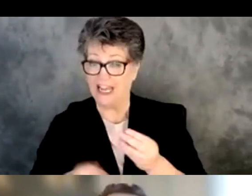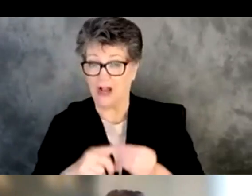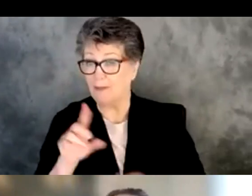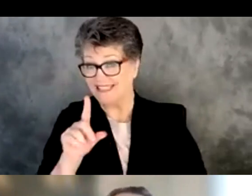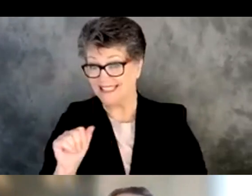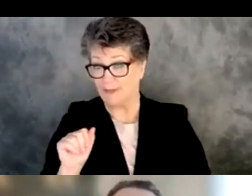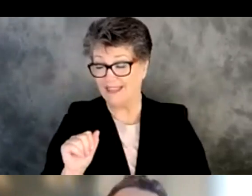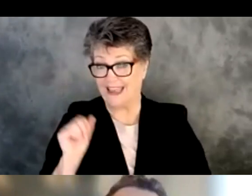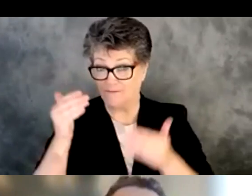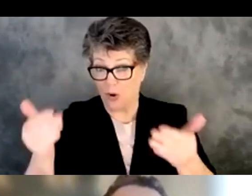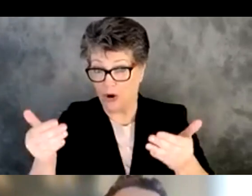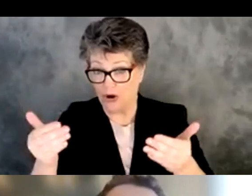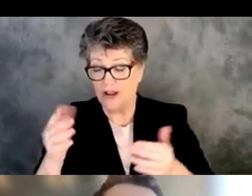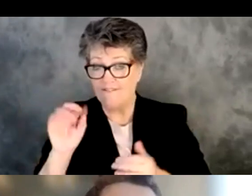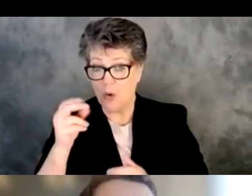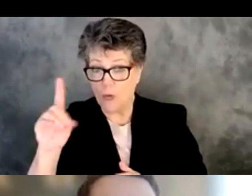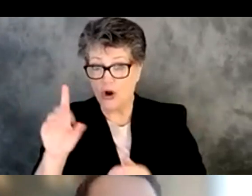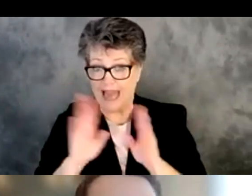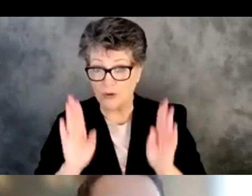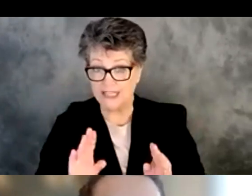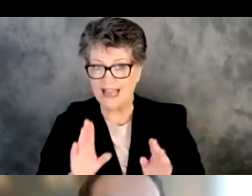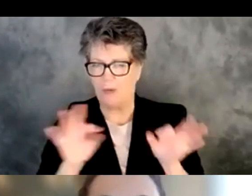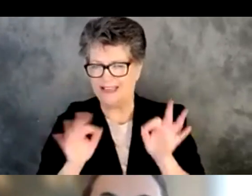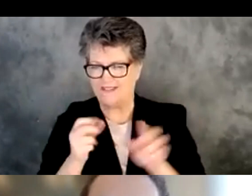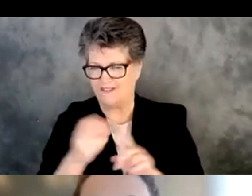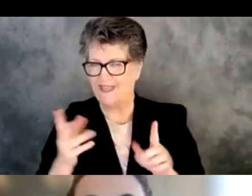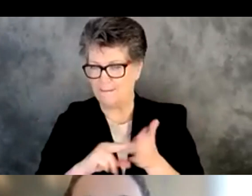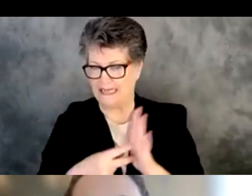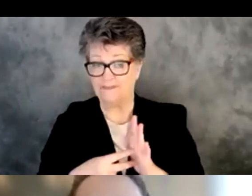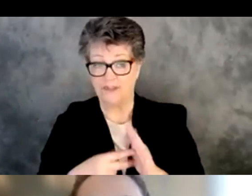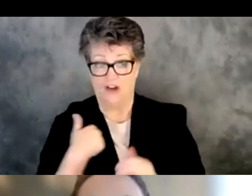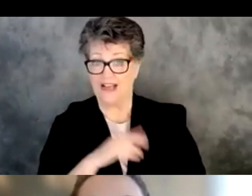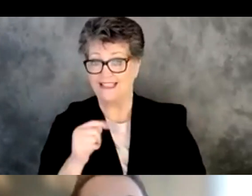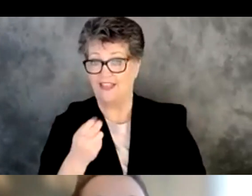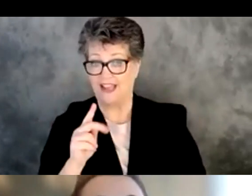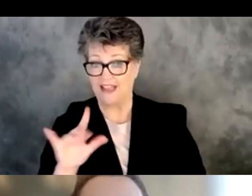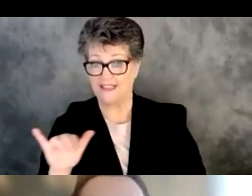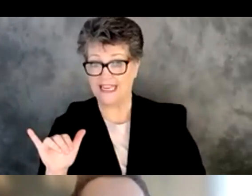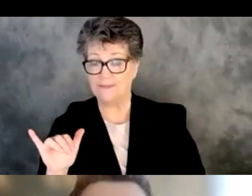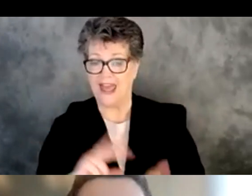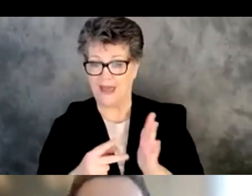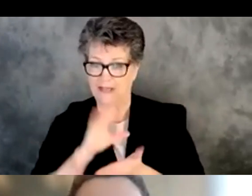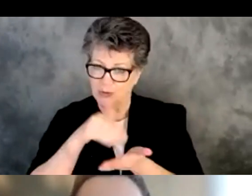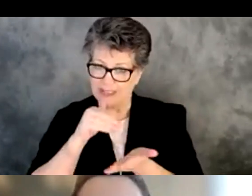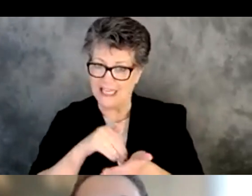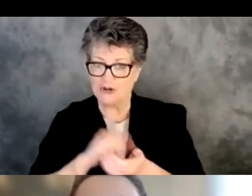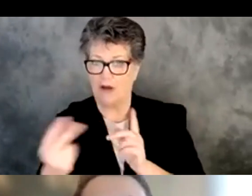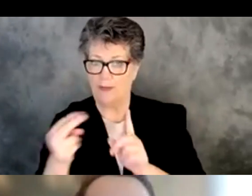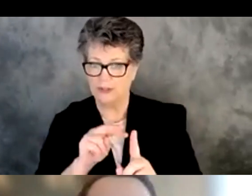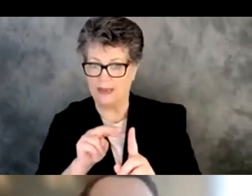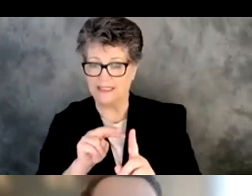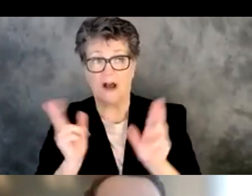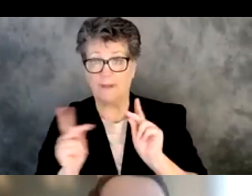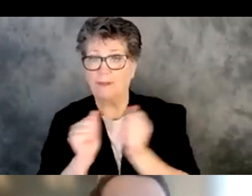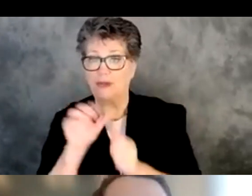disability forward housing, I want to define that for a moment. And for us at the Kelsey, that means to center on the perspectives of people